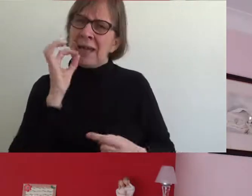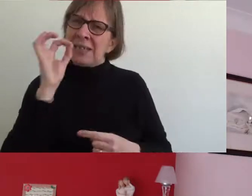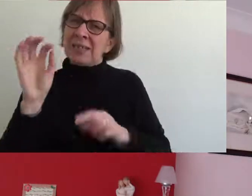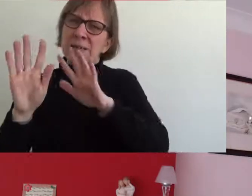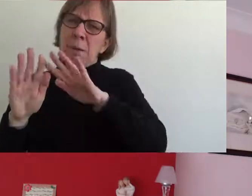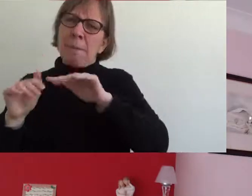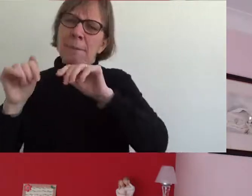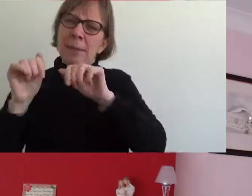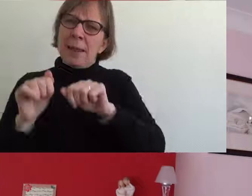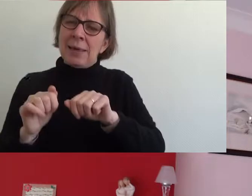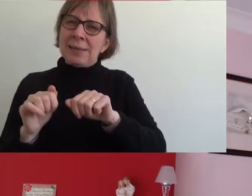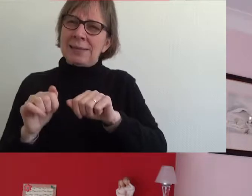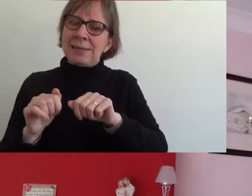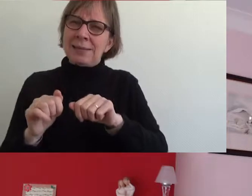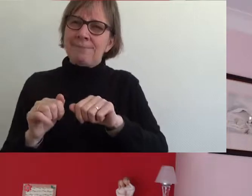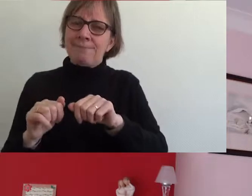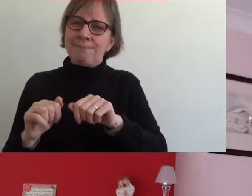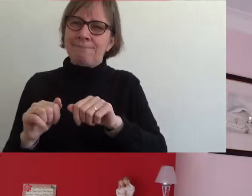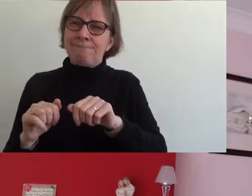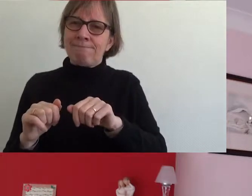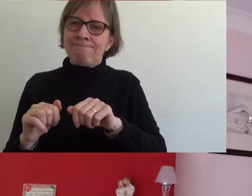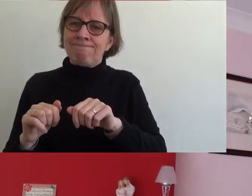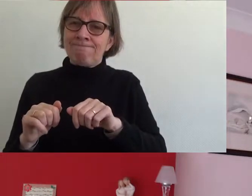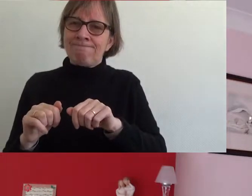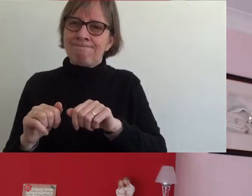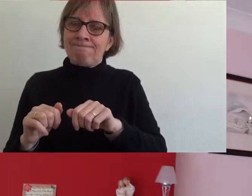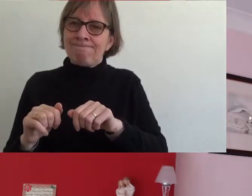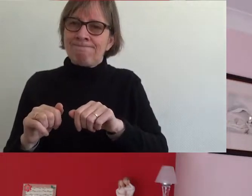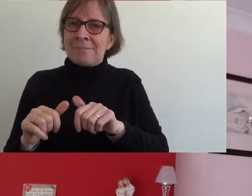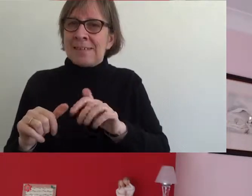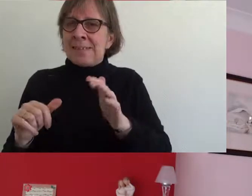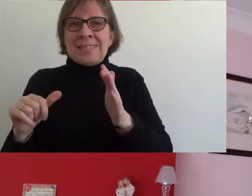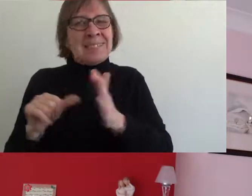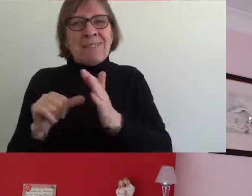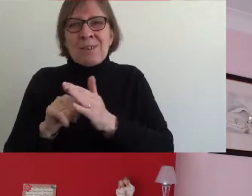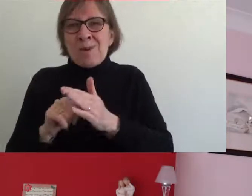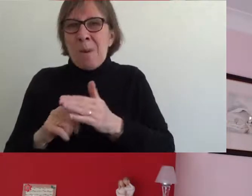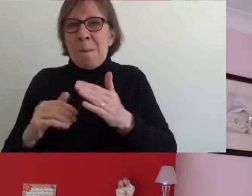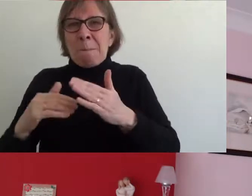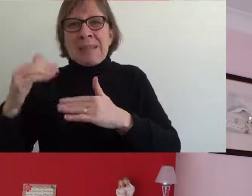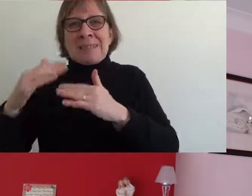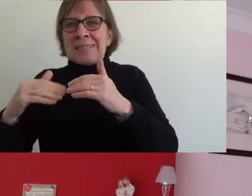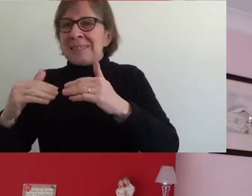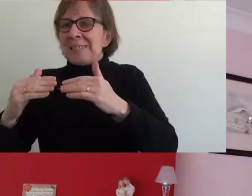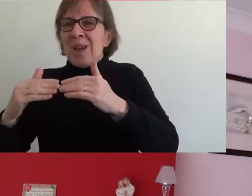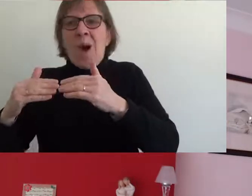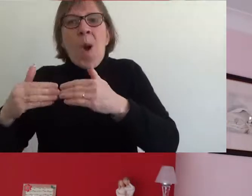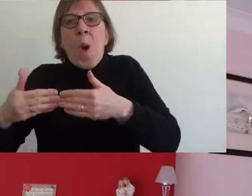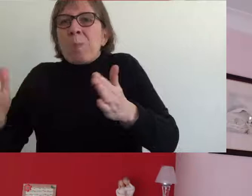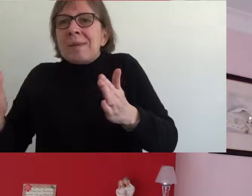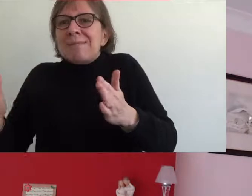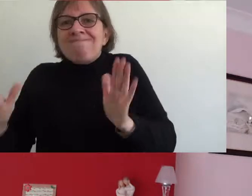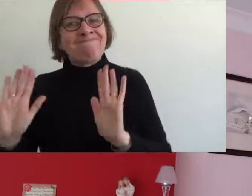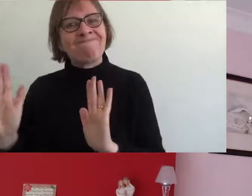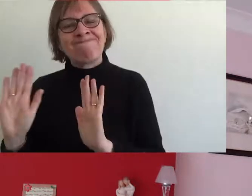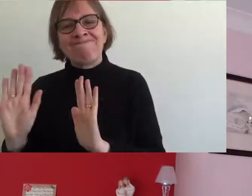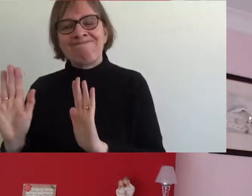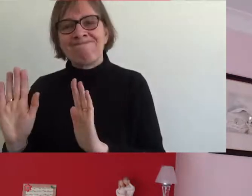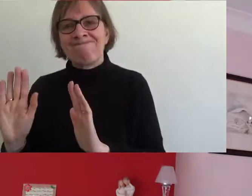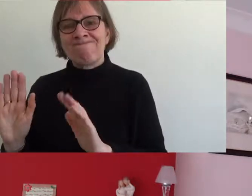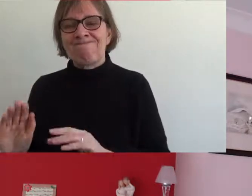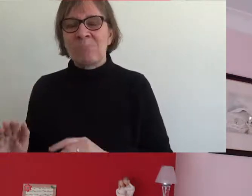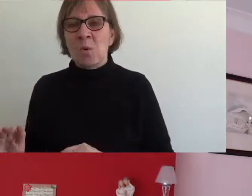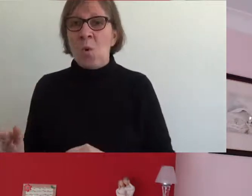bless. It's difficult in our church buildings not being able to open, and many of